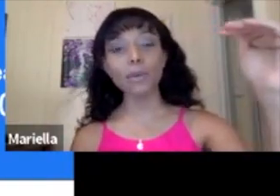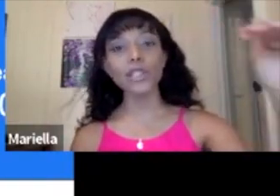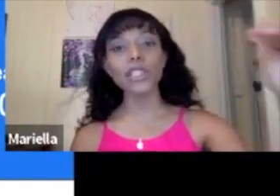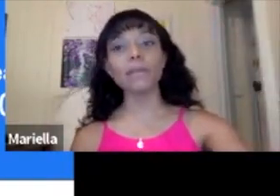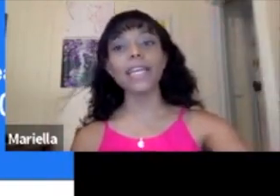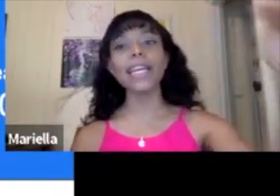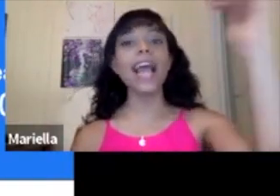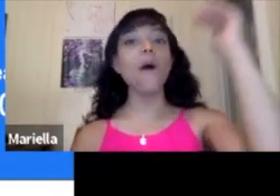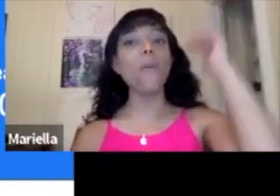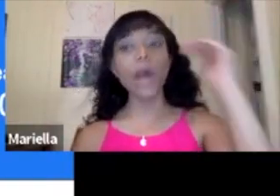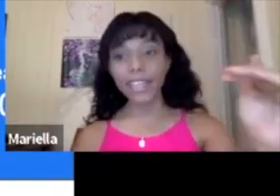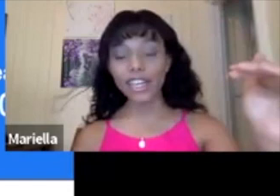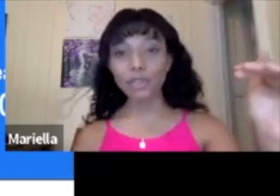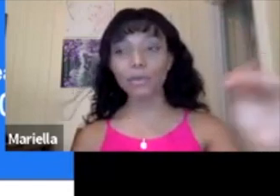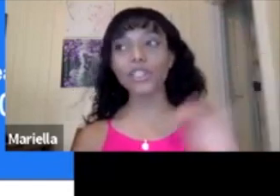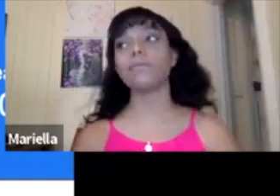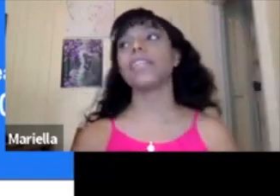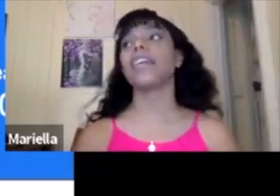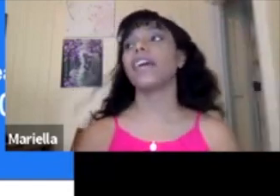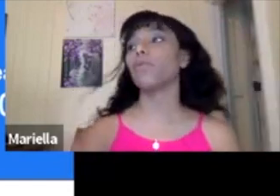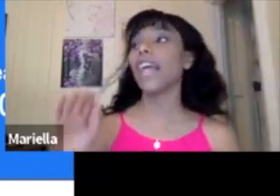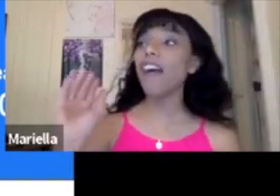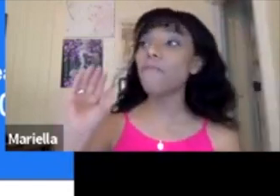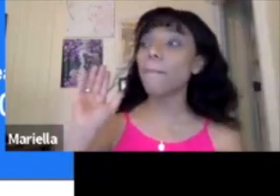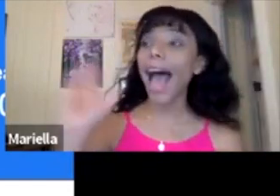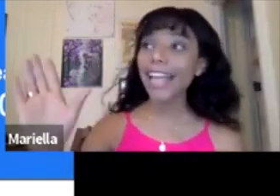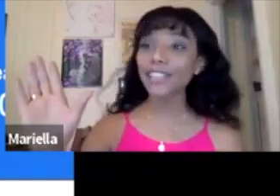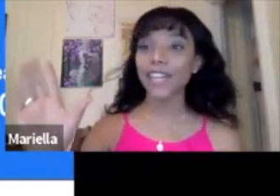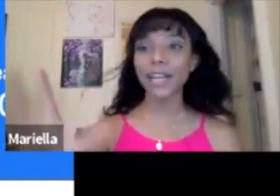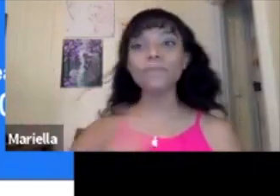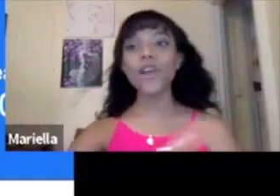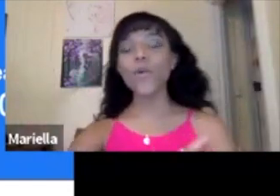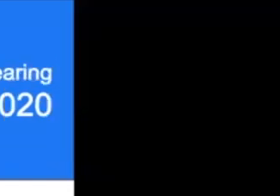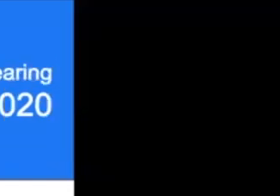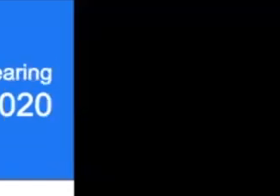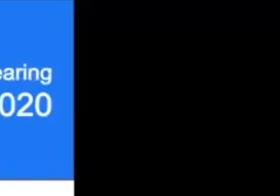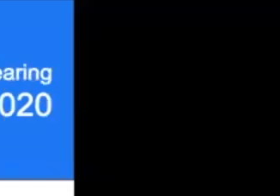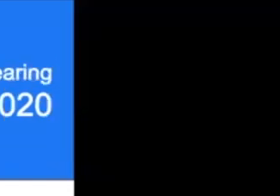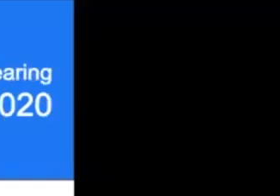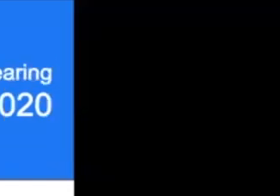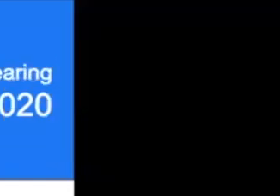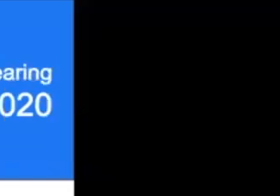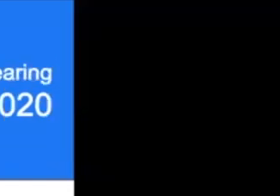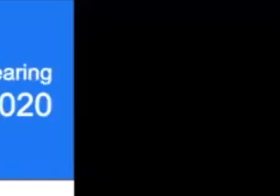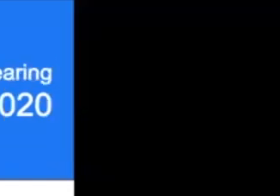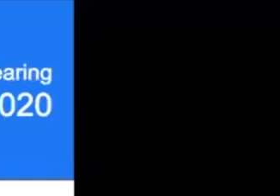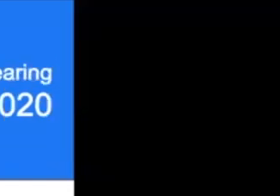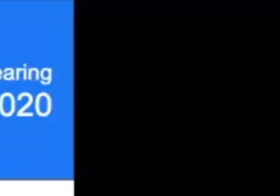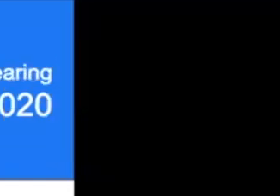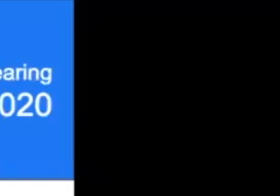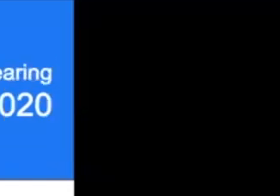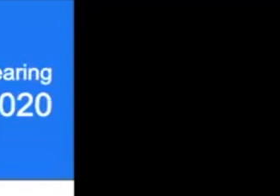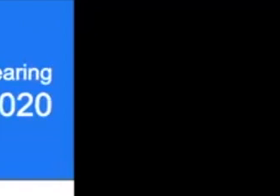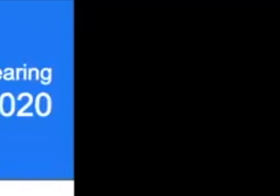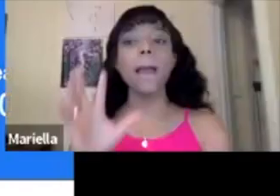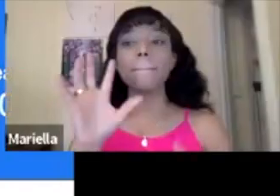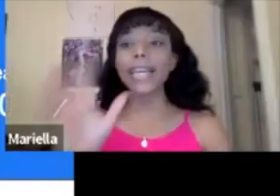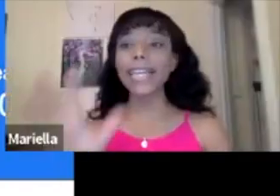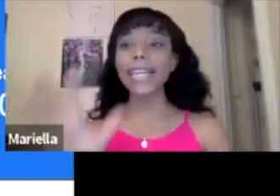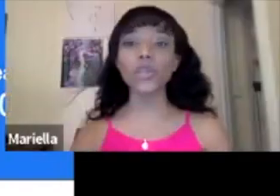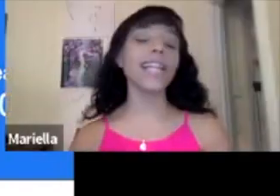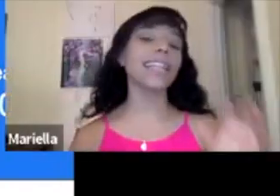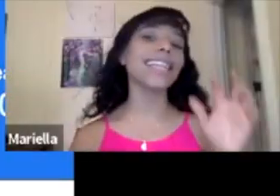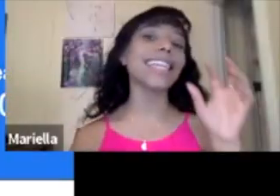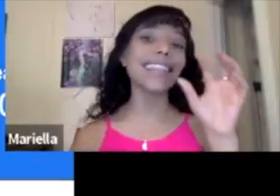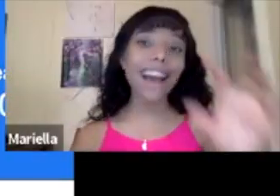are supposed to be, when they are supposed to be there. We have Patrick, who is the tech mastermind behind this thing,